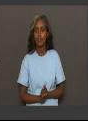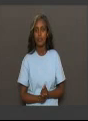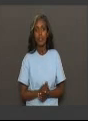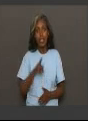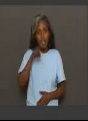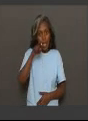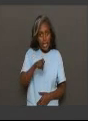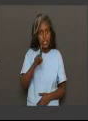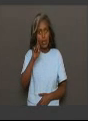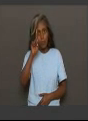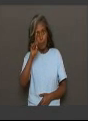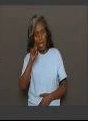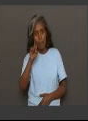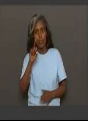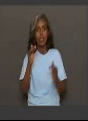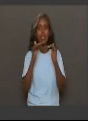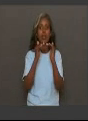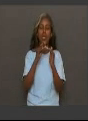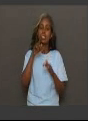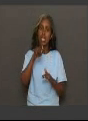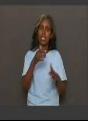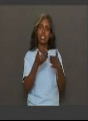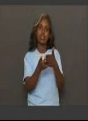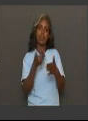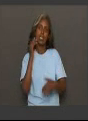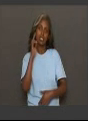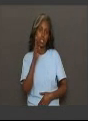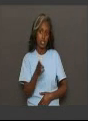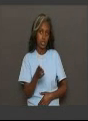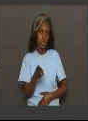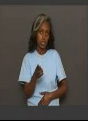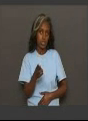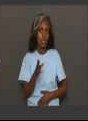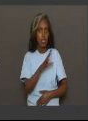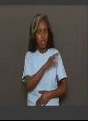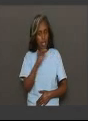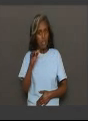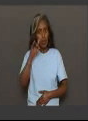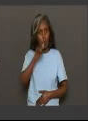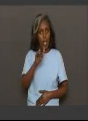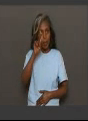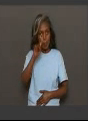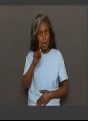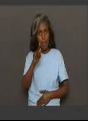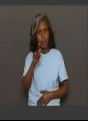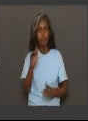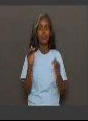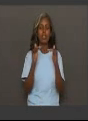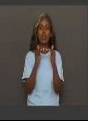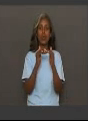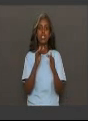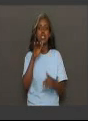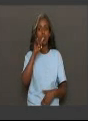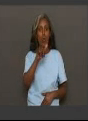X prime equals x minus h and y prime